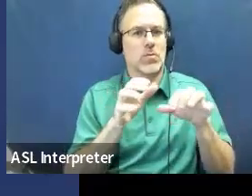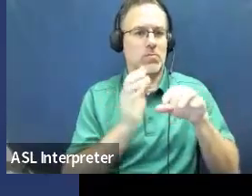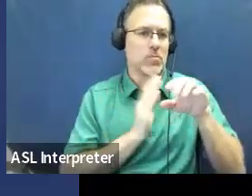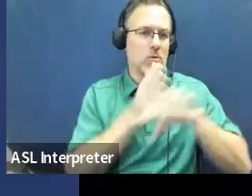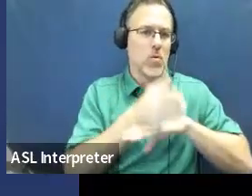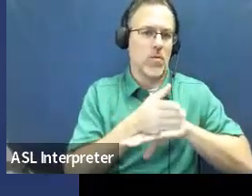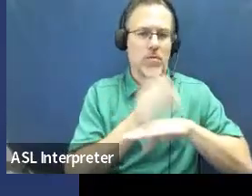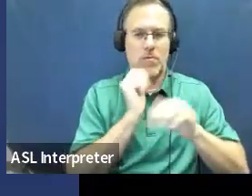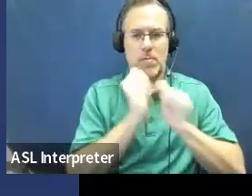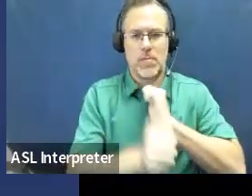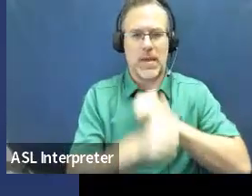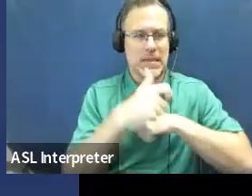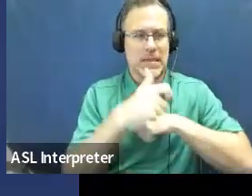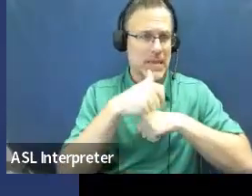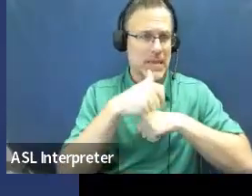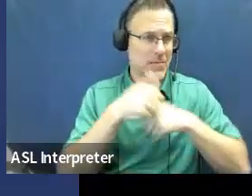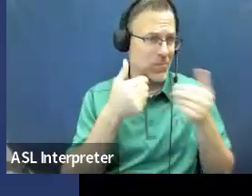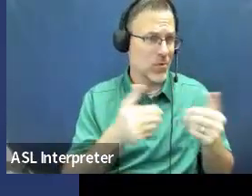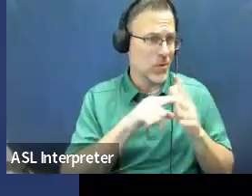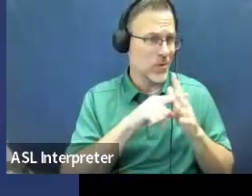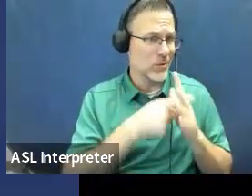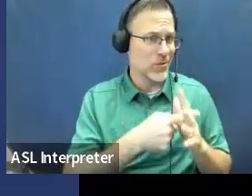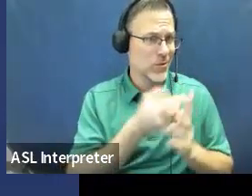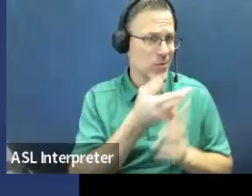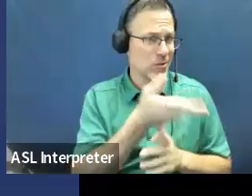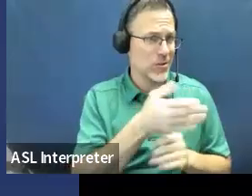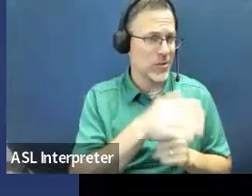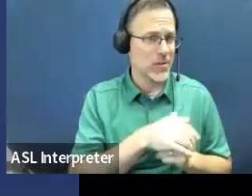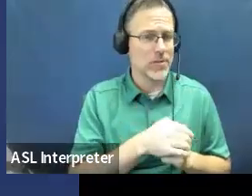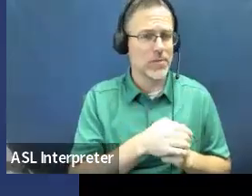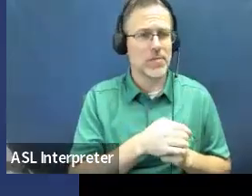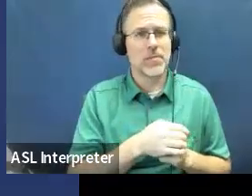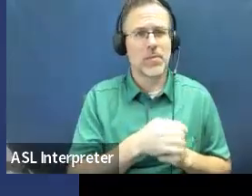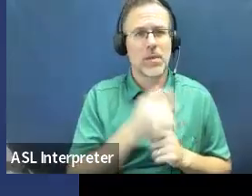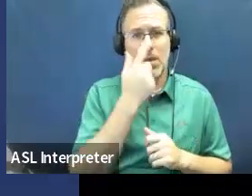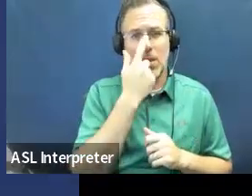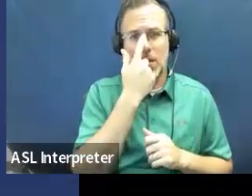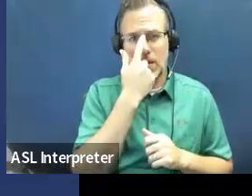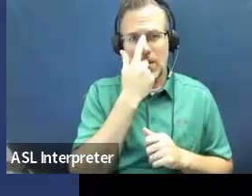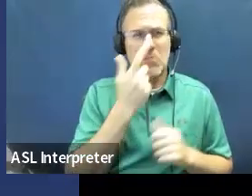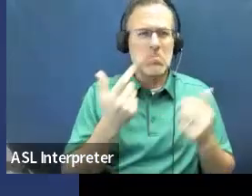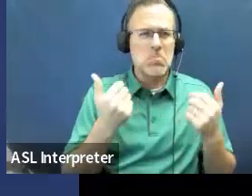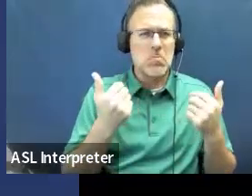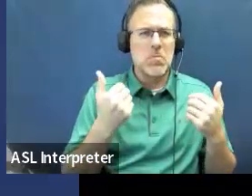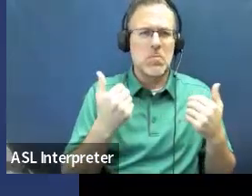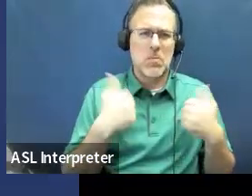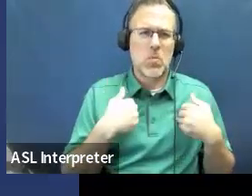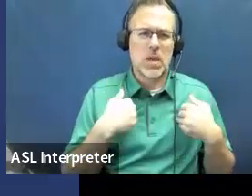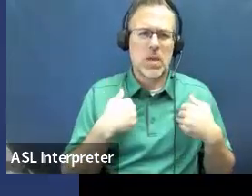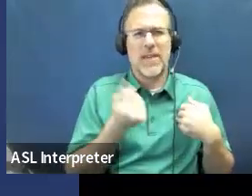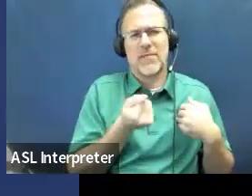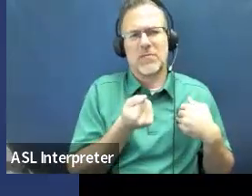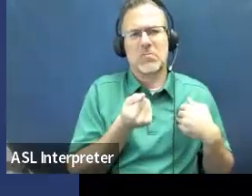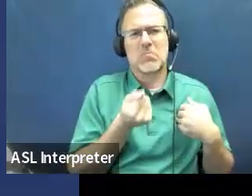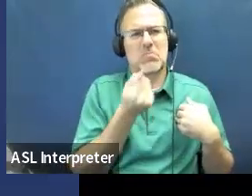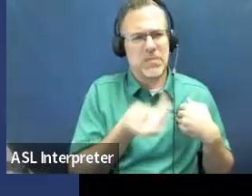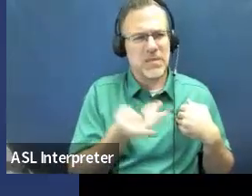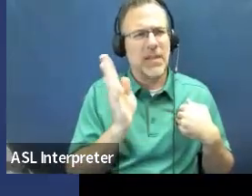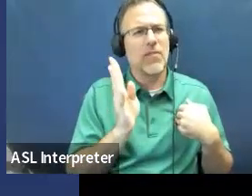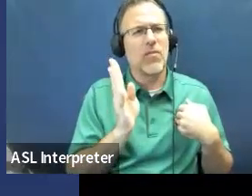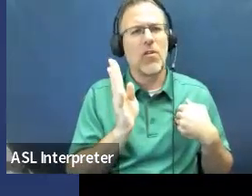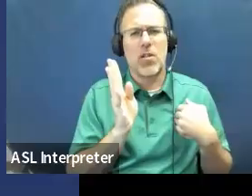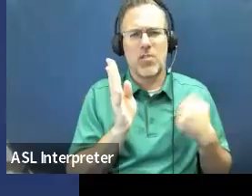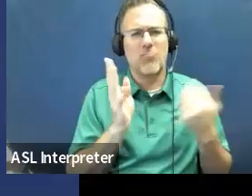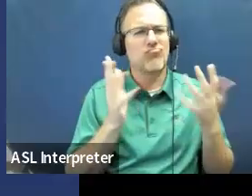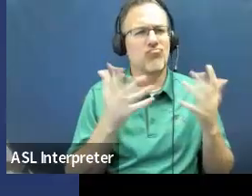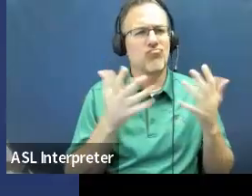can do that. I would say we have the potential for quite a few, so I would not hold that up. I'll just keep an eye out and